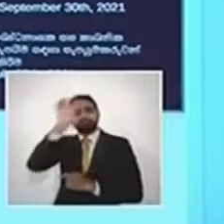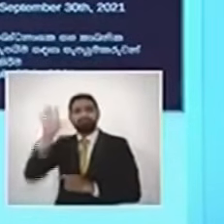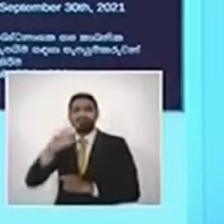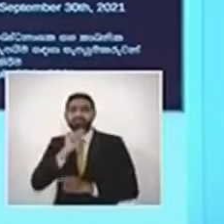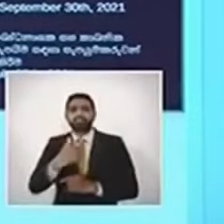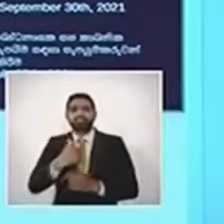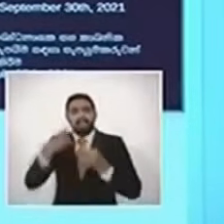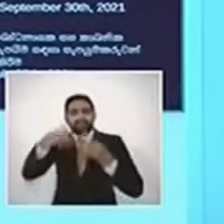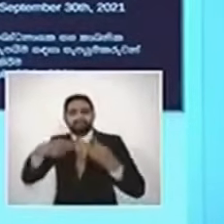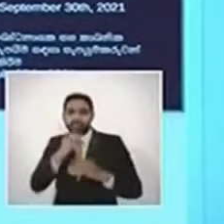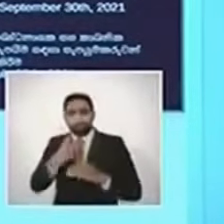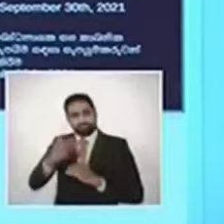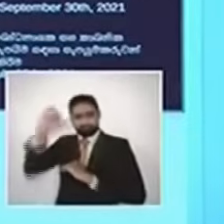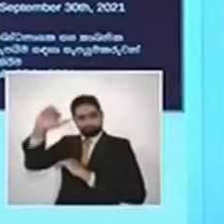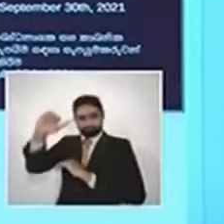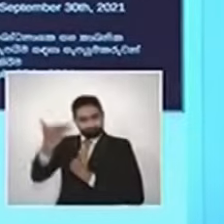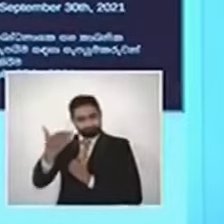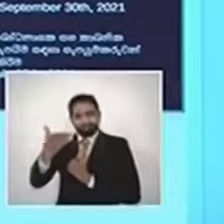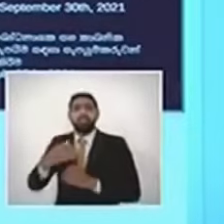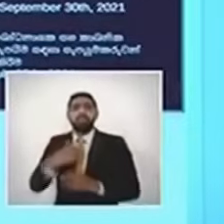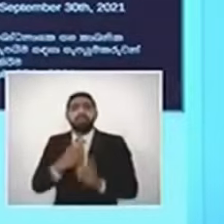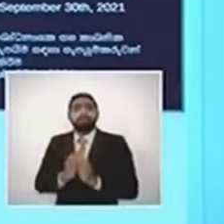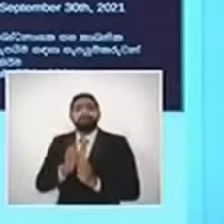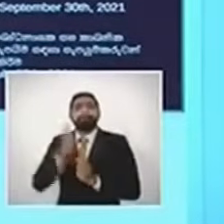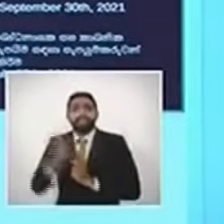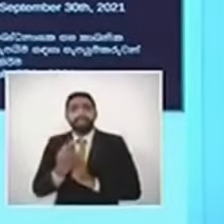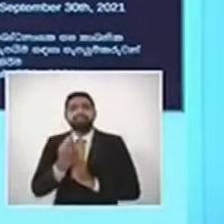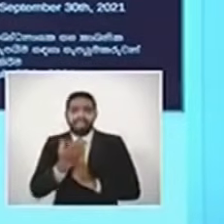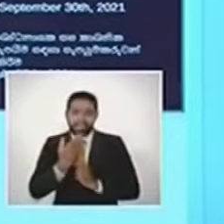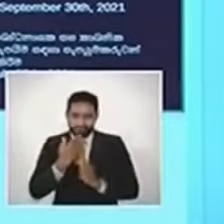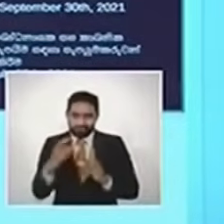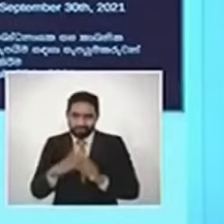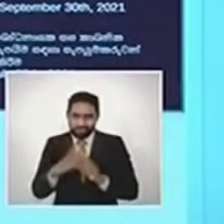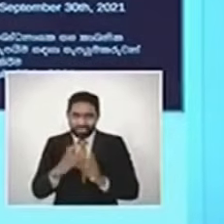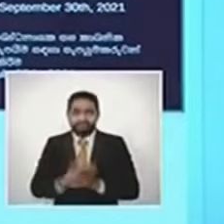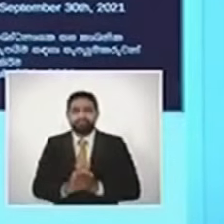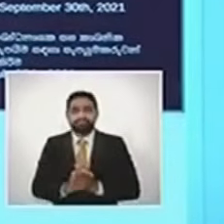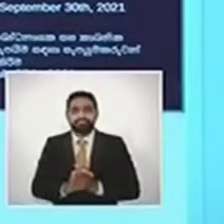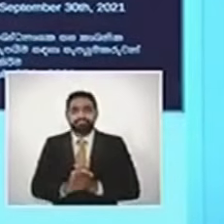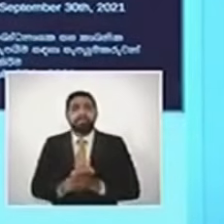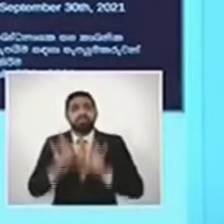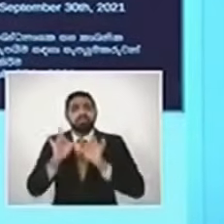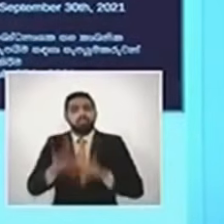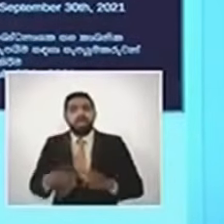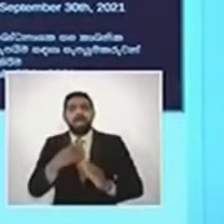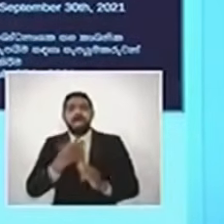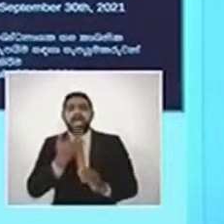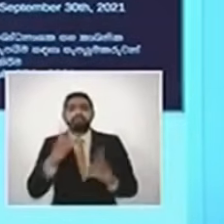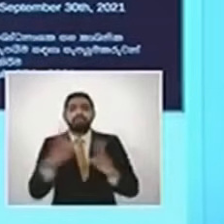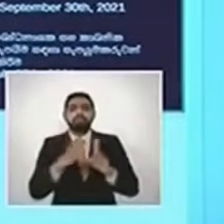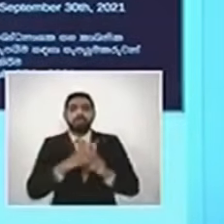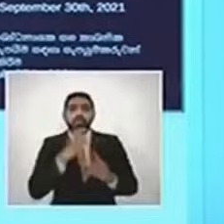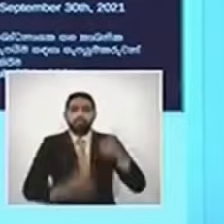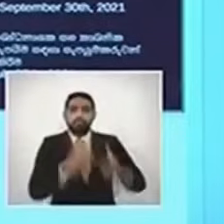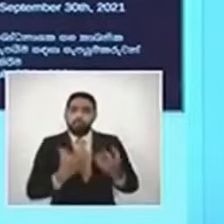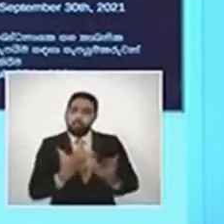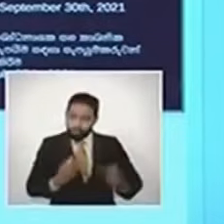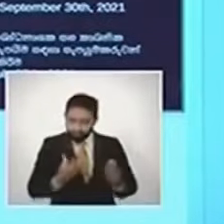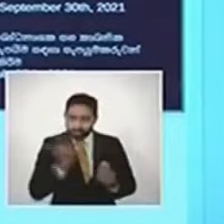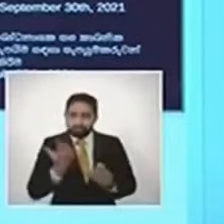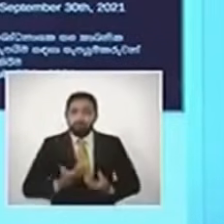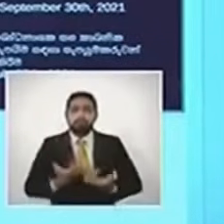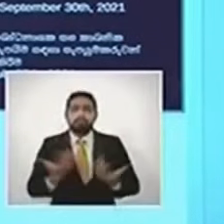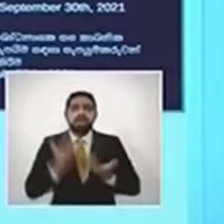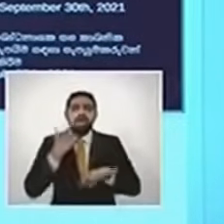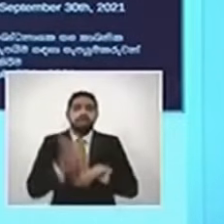require dollars. So that really doesn't give us a solution to the dollar crisis when the Sapukaskanda oil refinery is shut